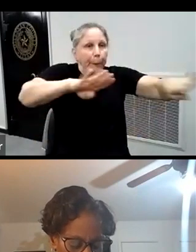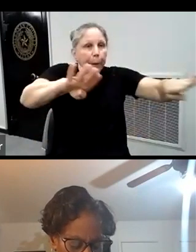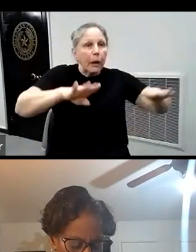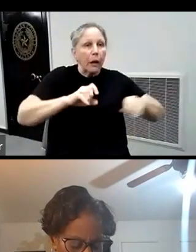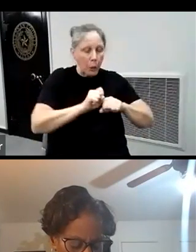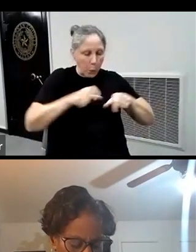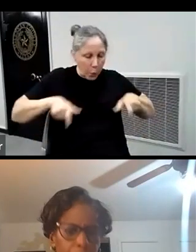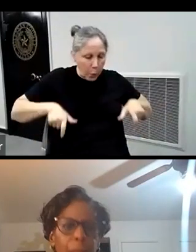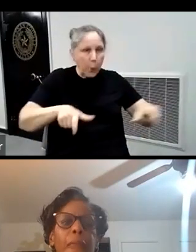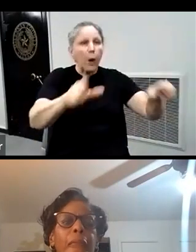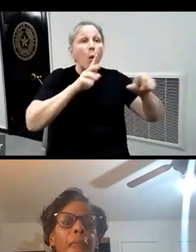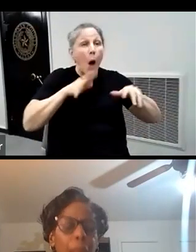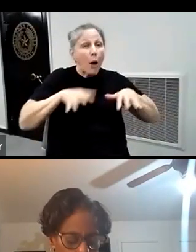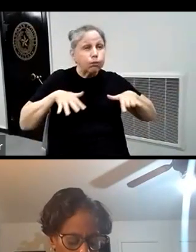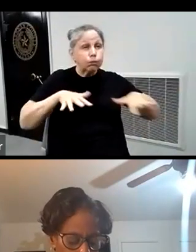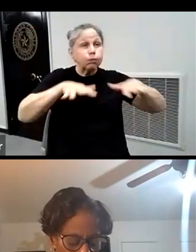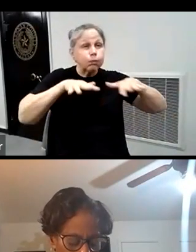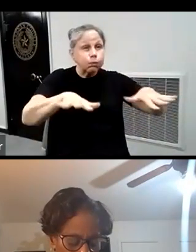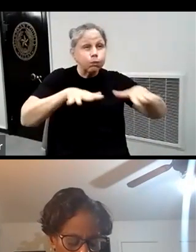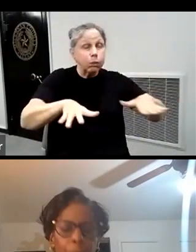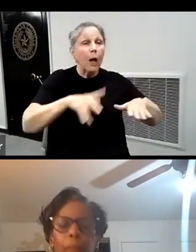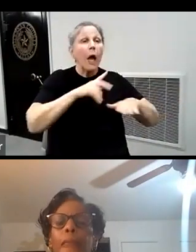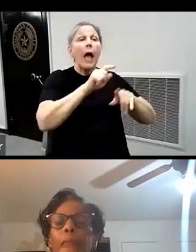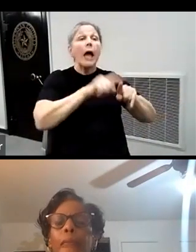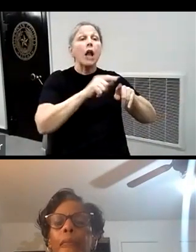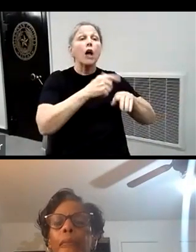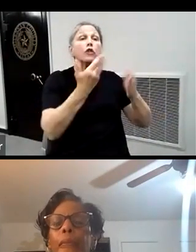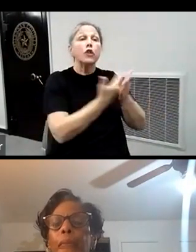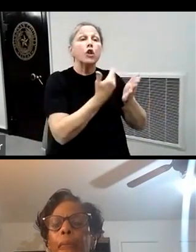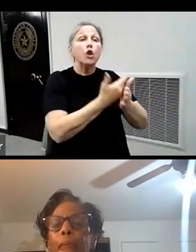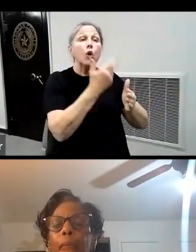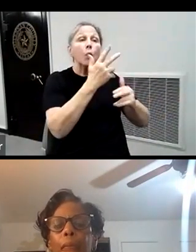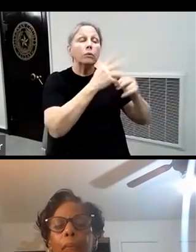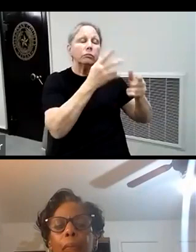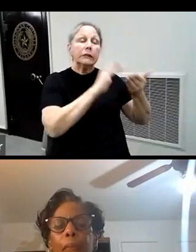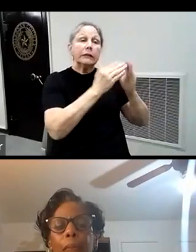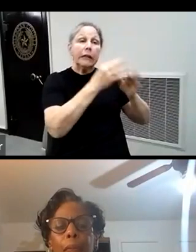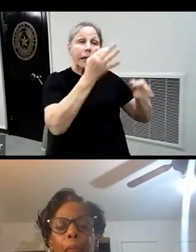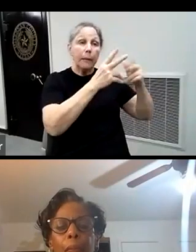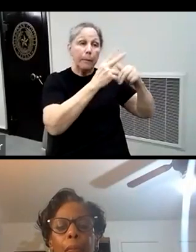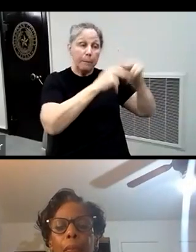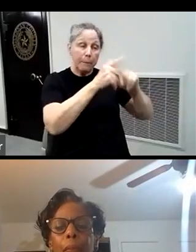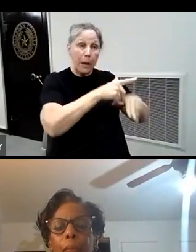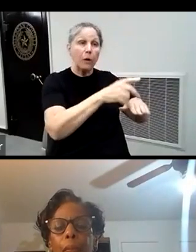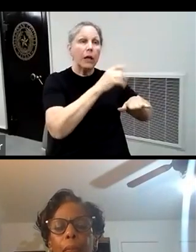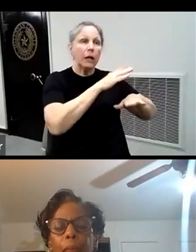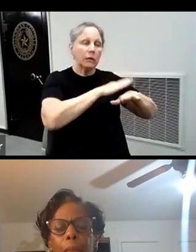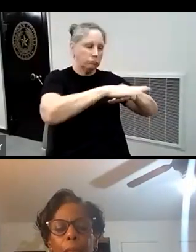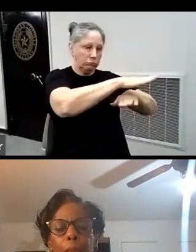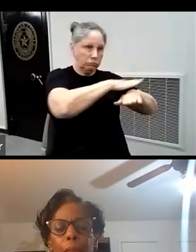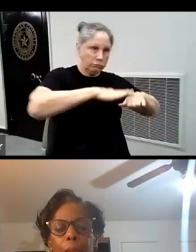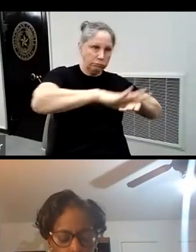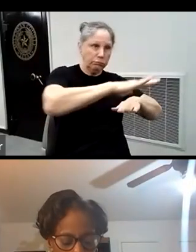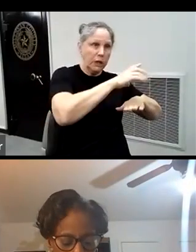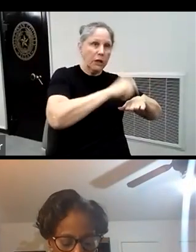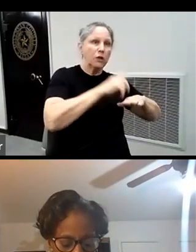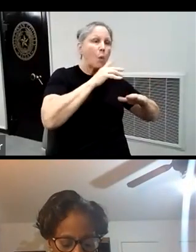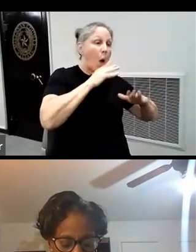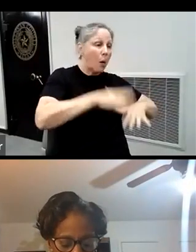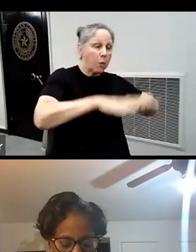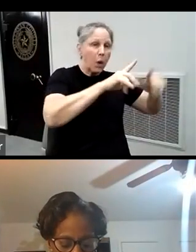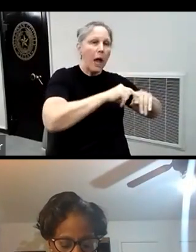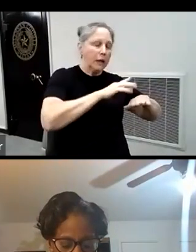flex base in the parking lot of the new municipal building, and chip seal some